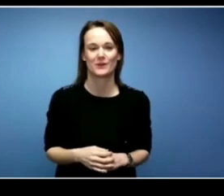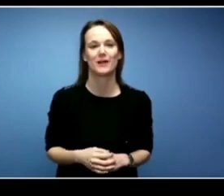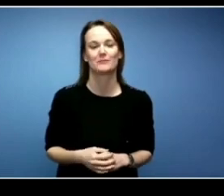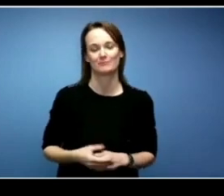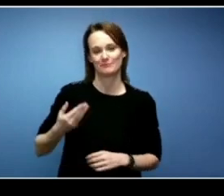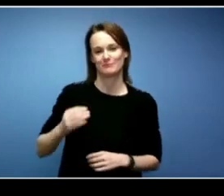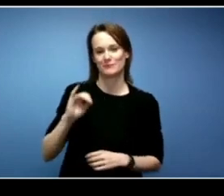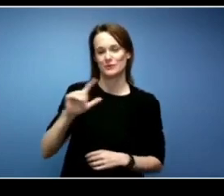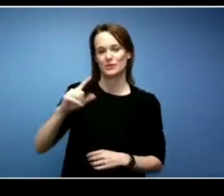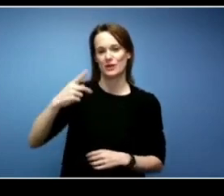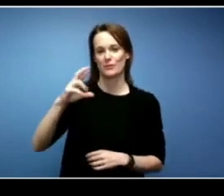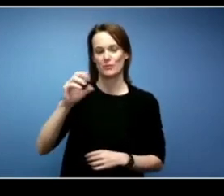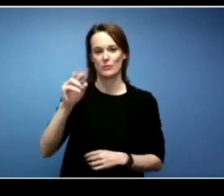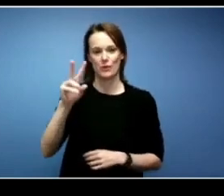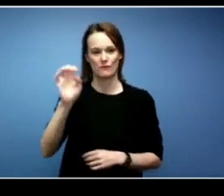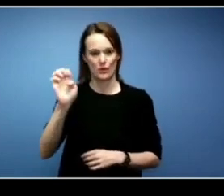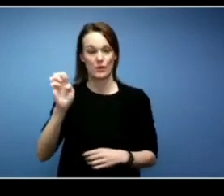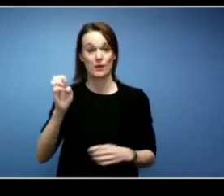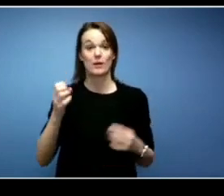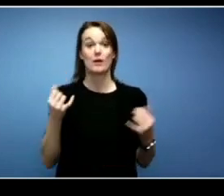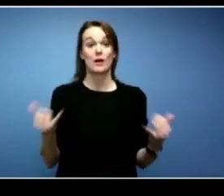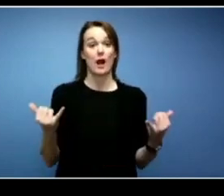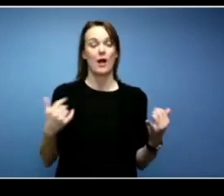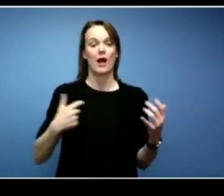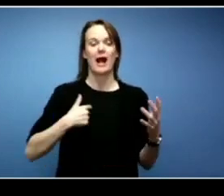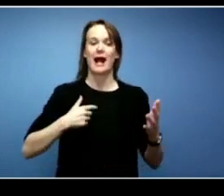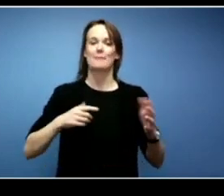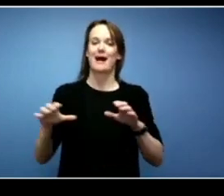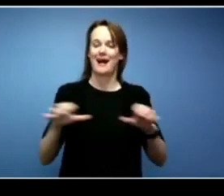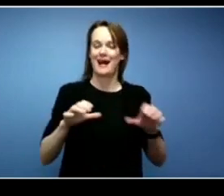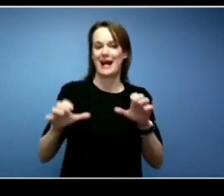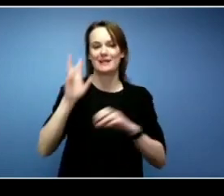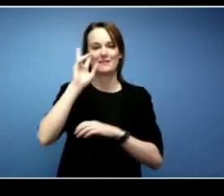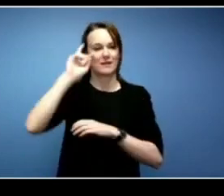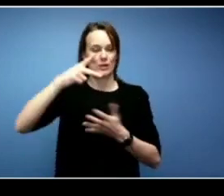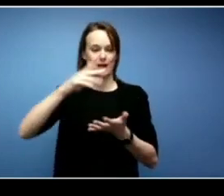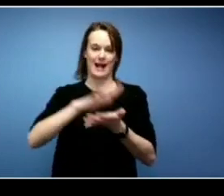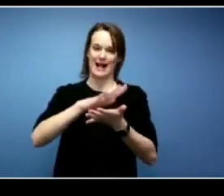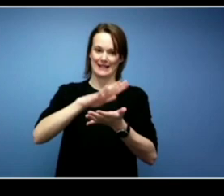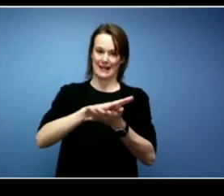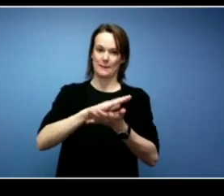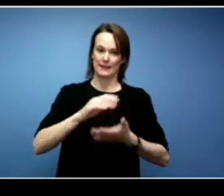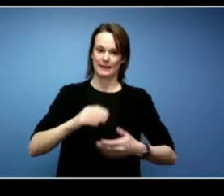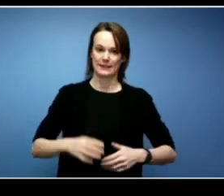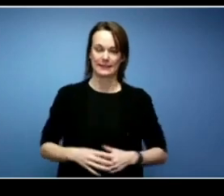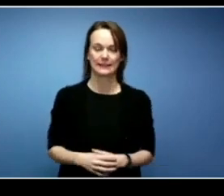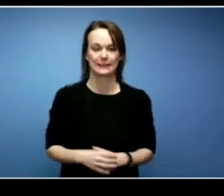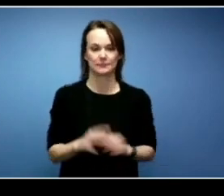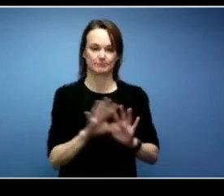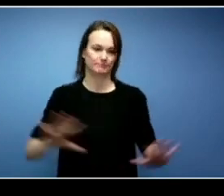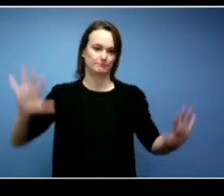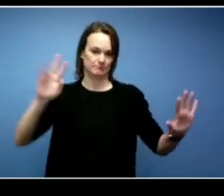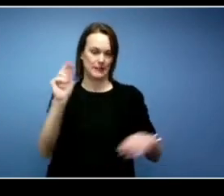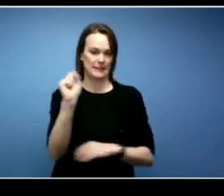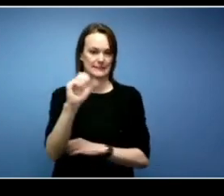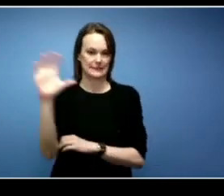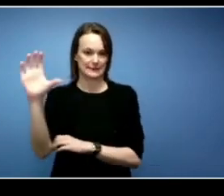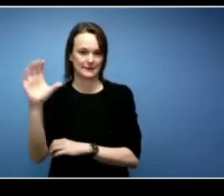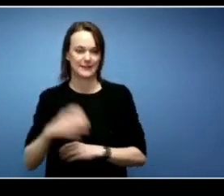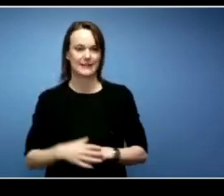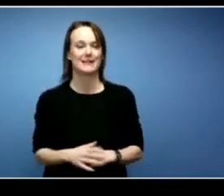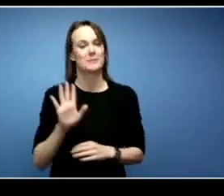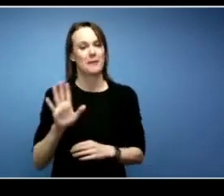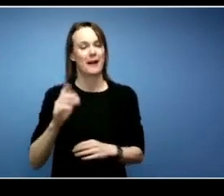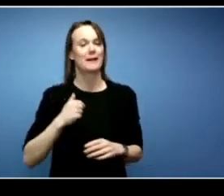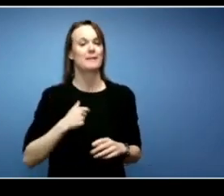As Ty said, my name is Jill Provo, and I'm currently in the role of Acting Vice President Academic here at Nova Scotia Community